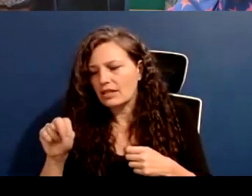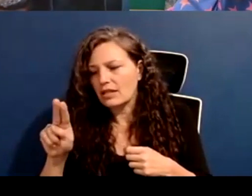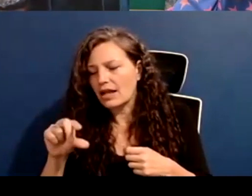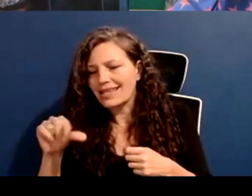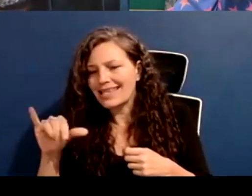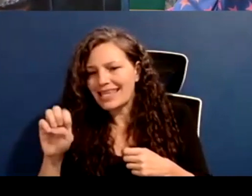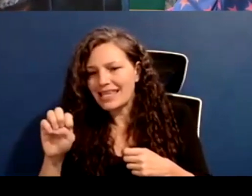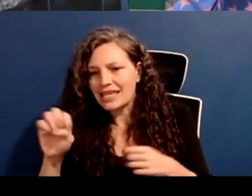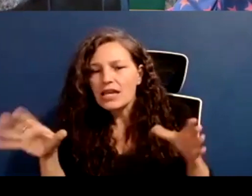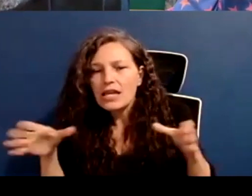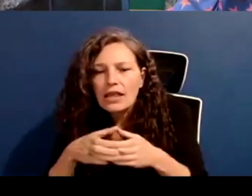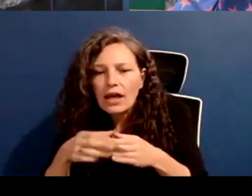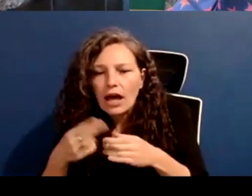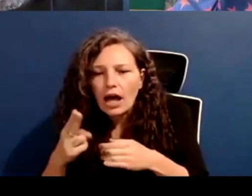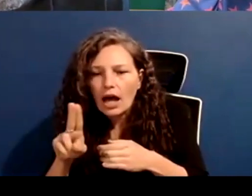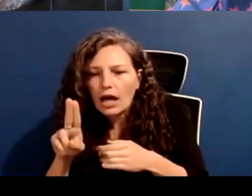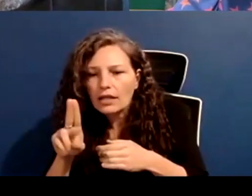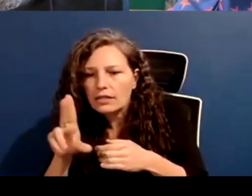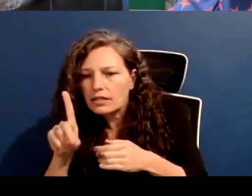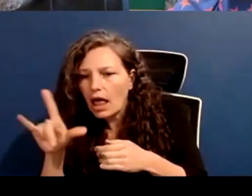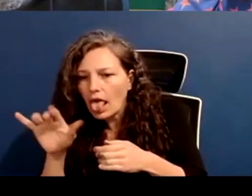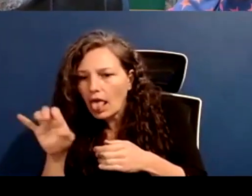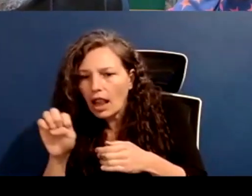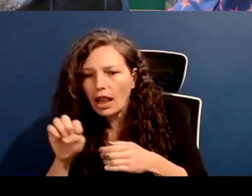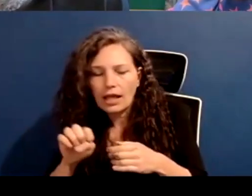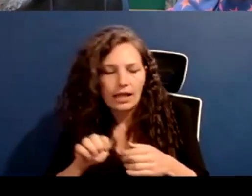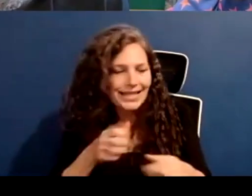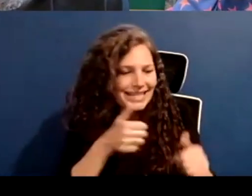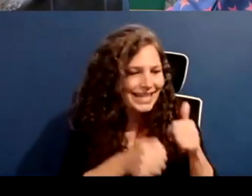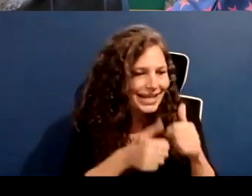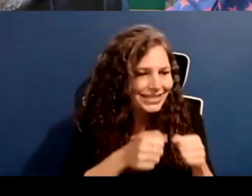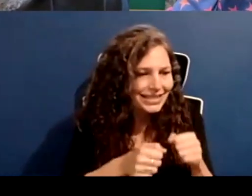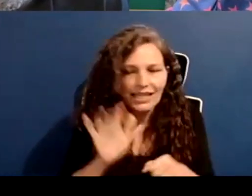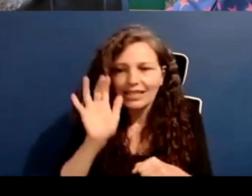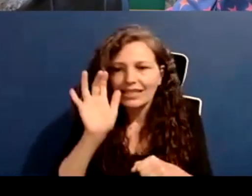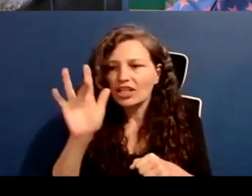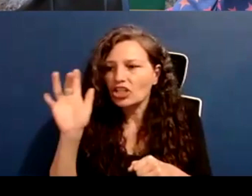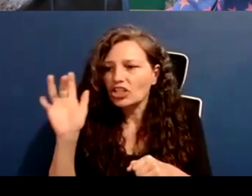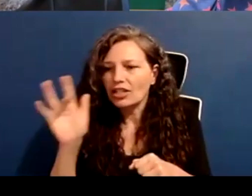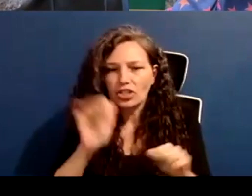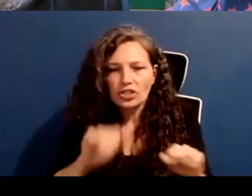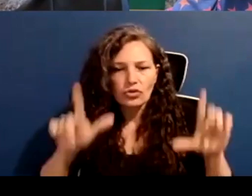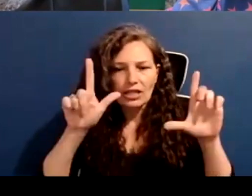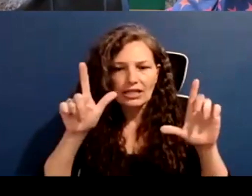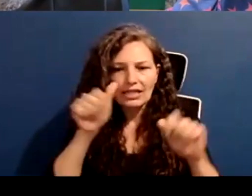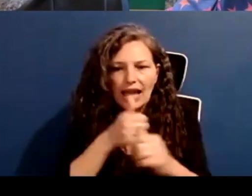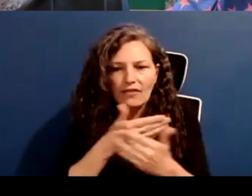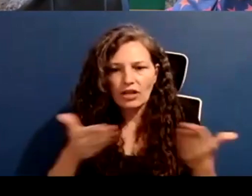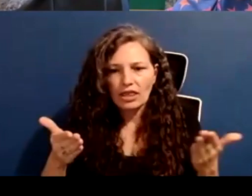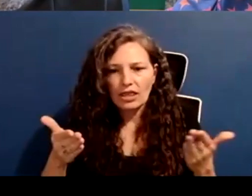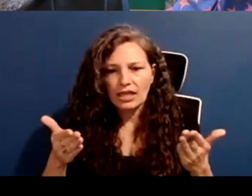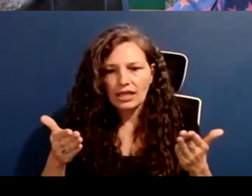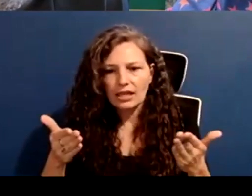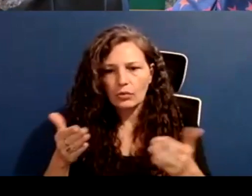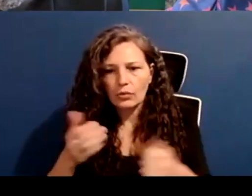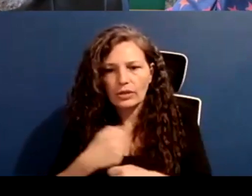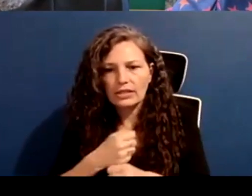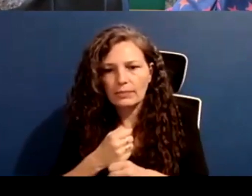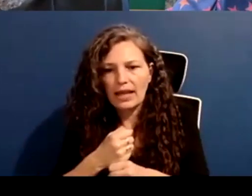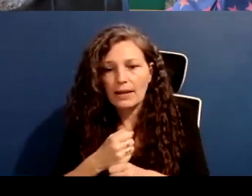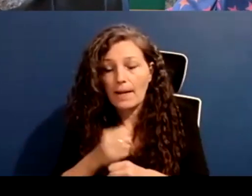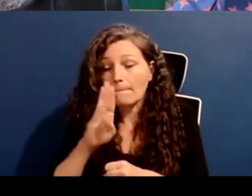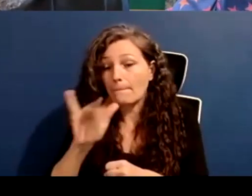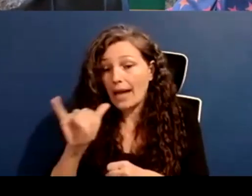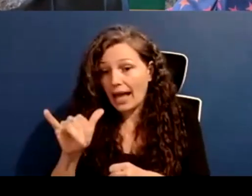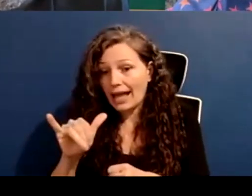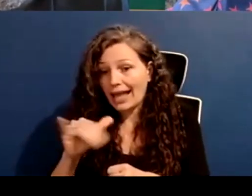huddle to texting to touch screens was created by and for disabled folks.